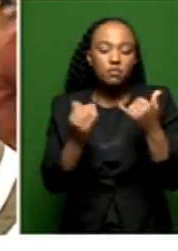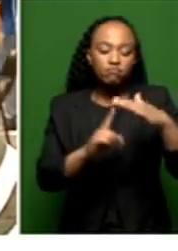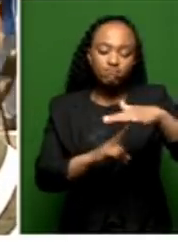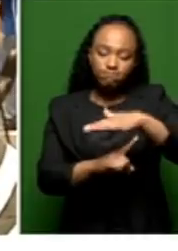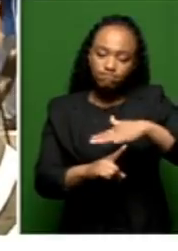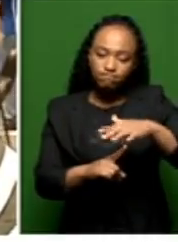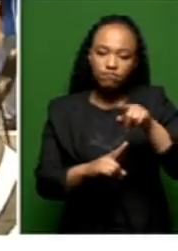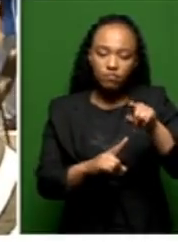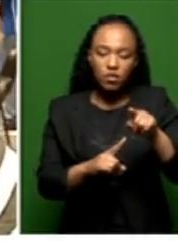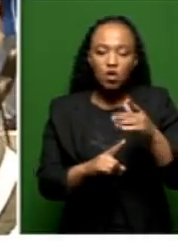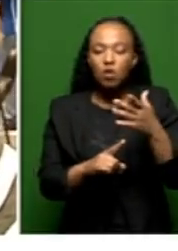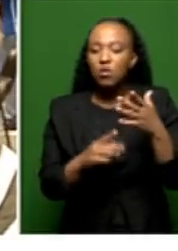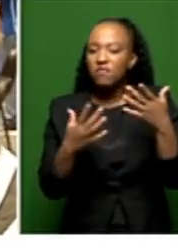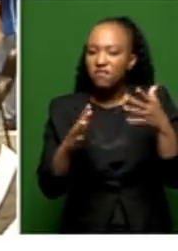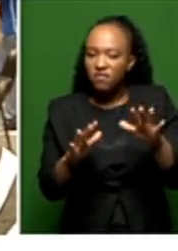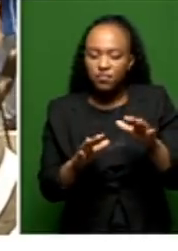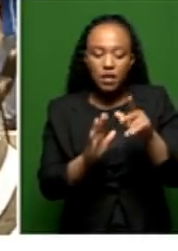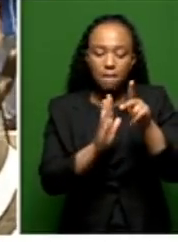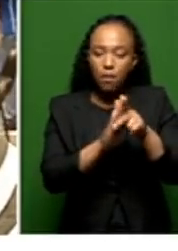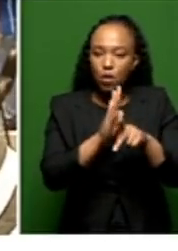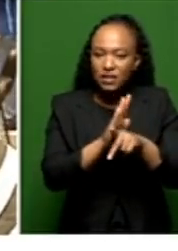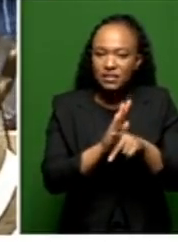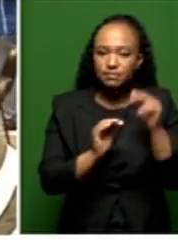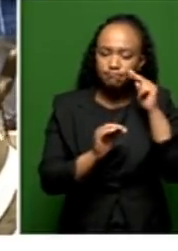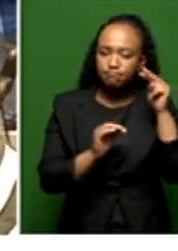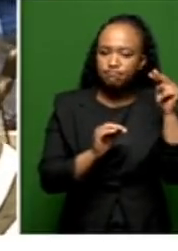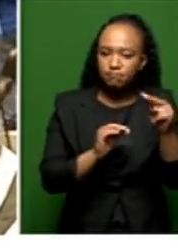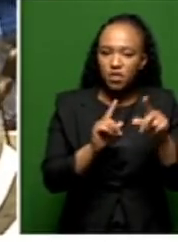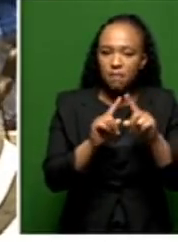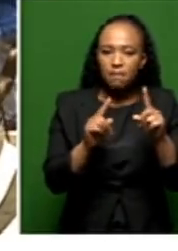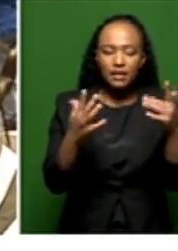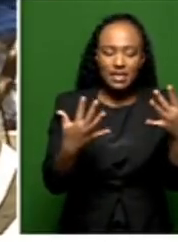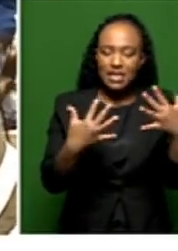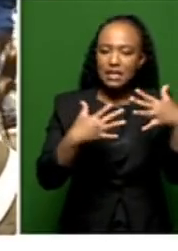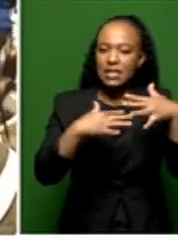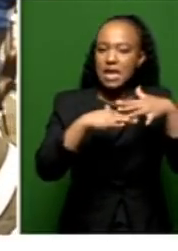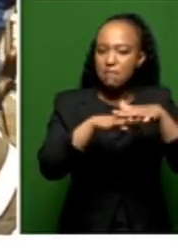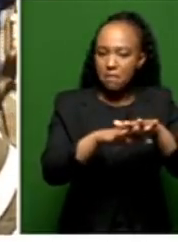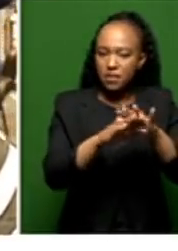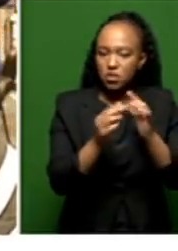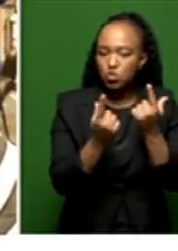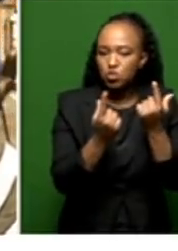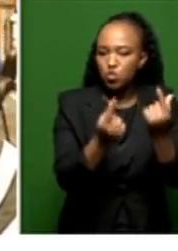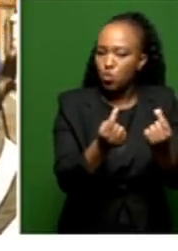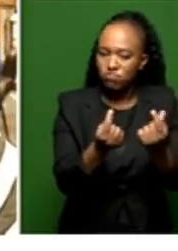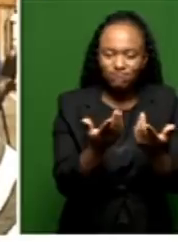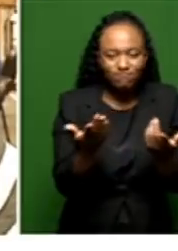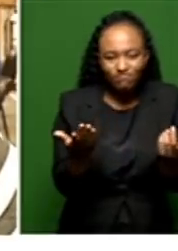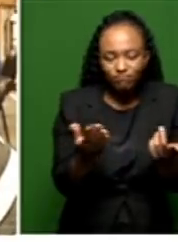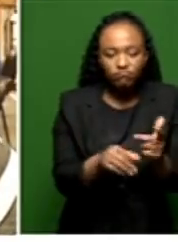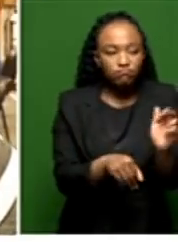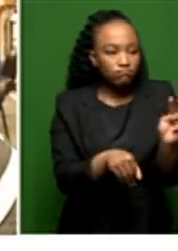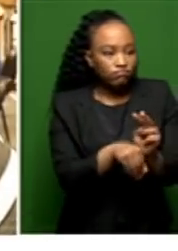forward and go by leaps and bounds from a policy perspective, but when it comes to implementation, when it comes to, monitoring,